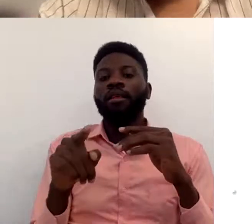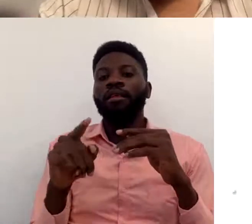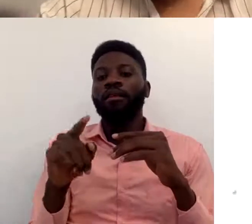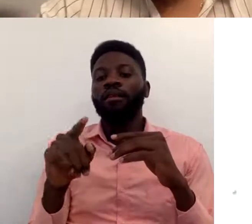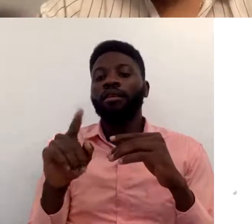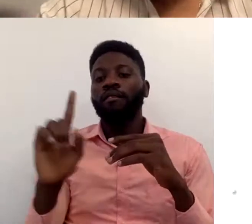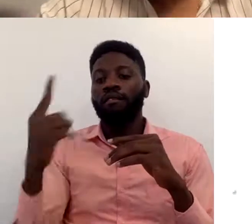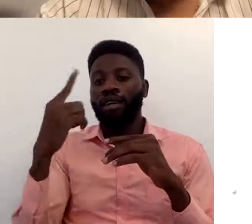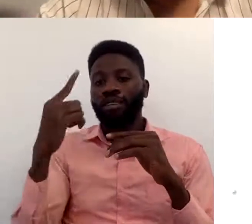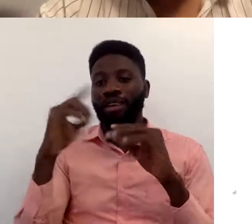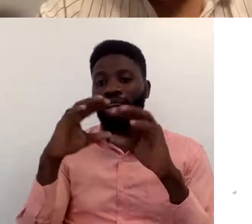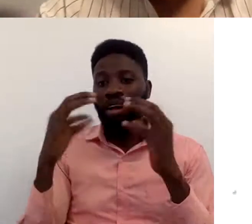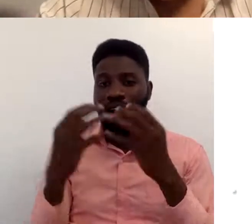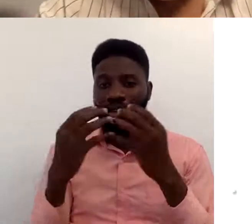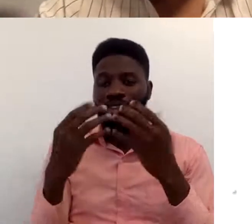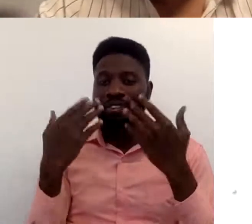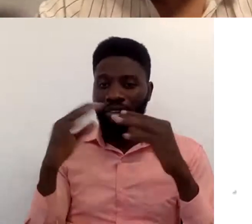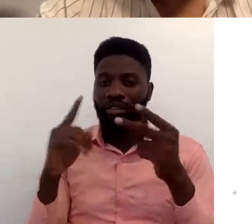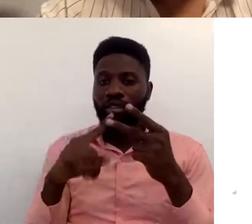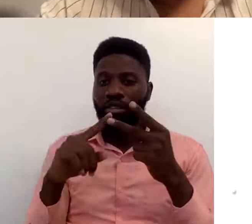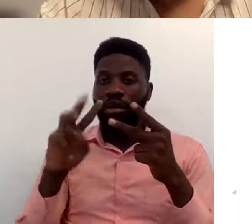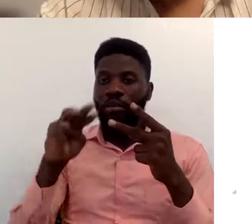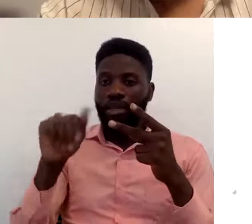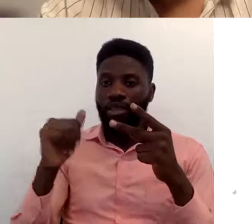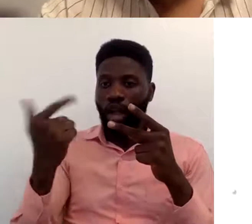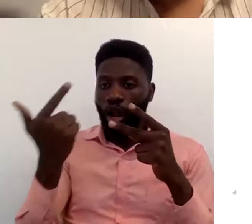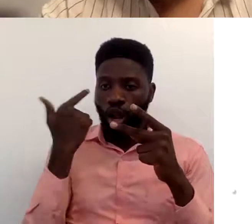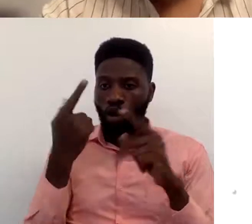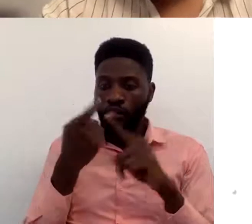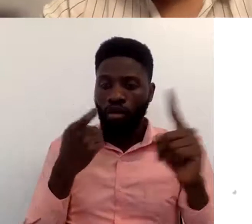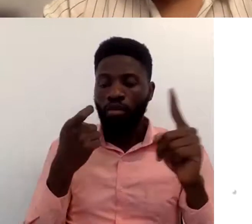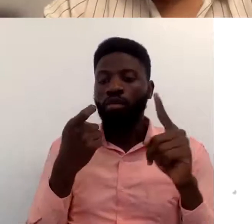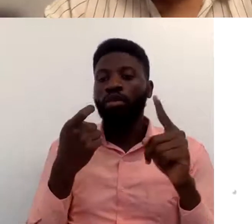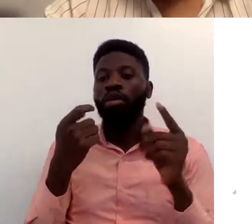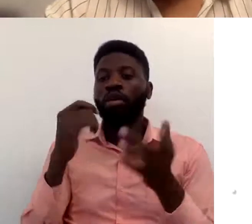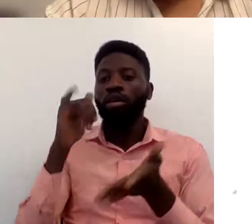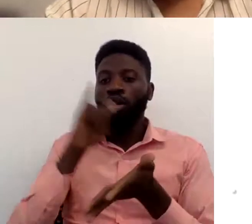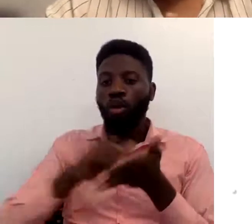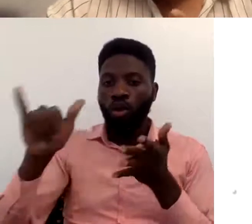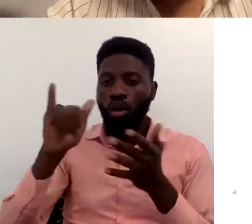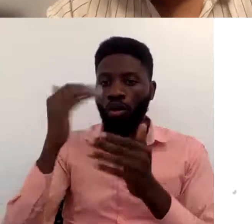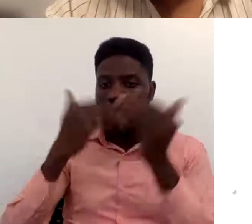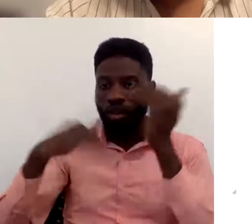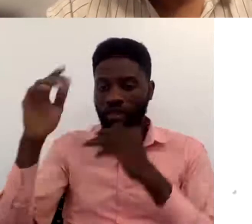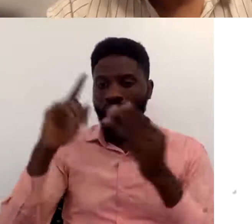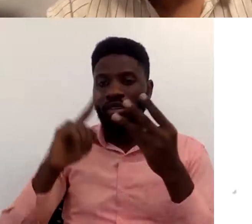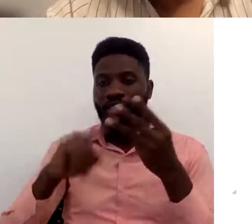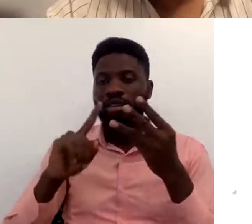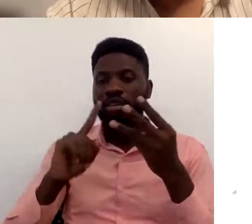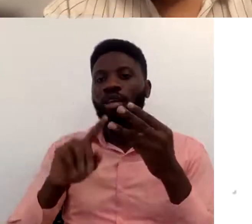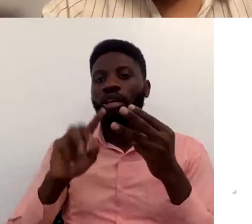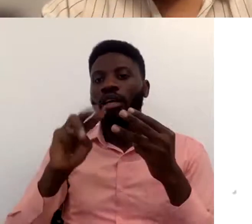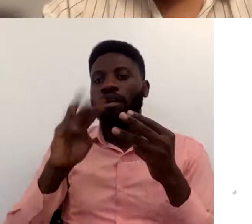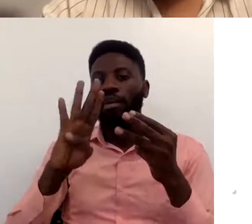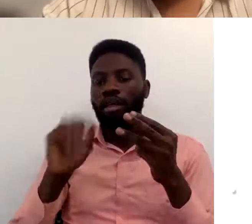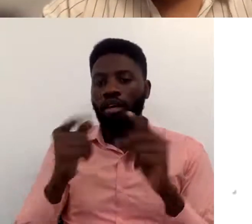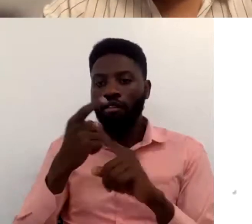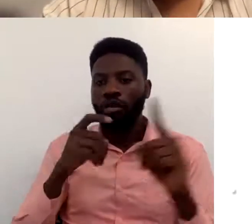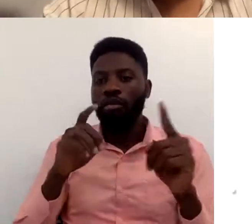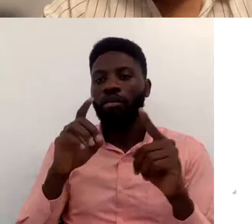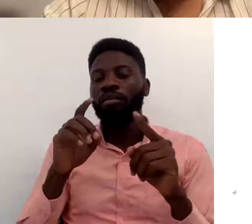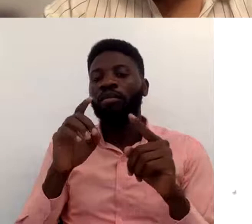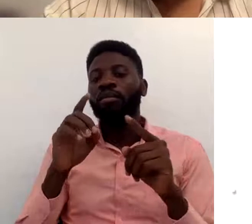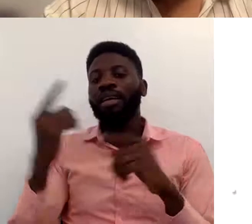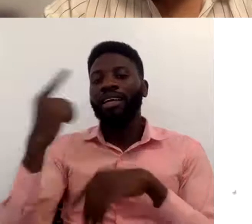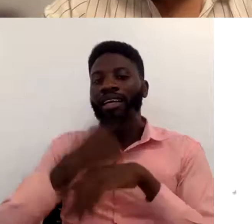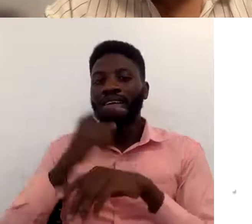honors. He also did his master's in law from New York University. He did his MBA from Daystar, and he